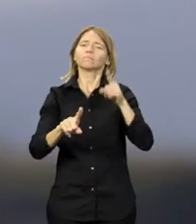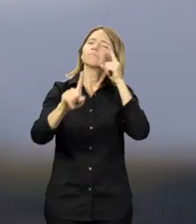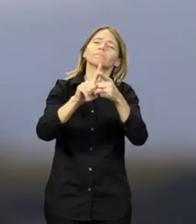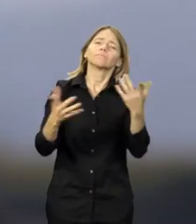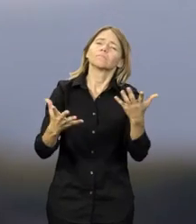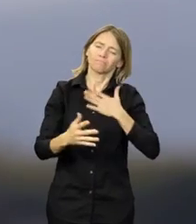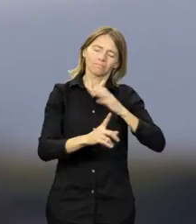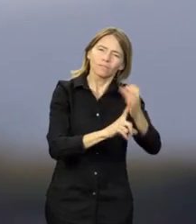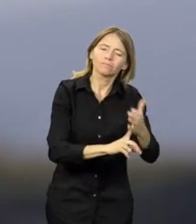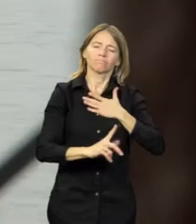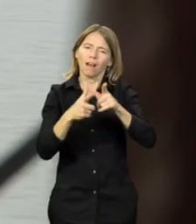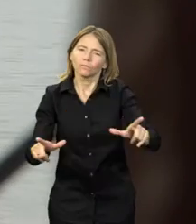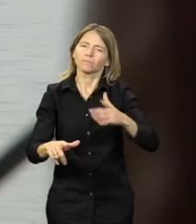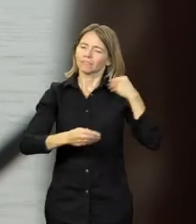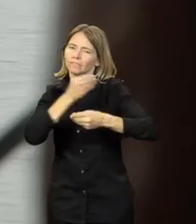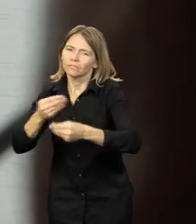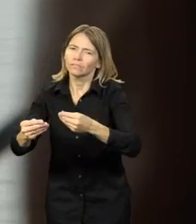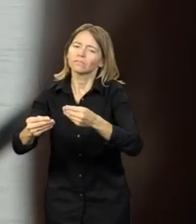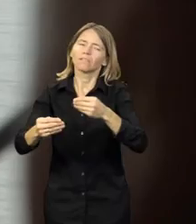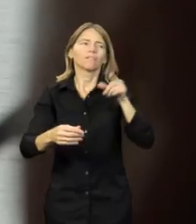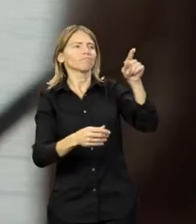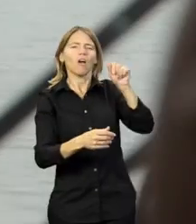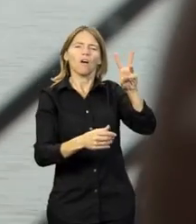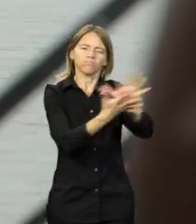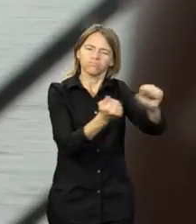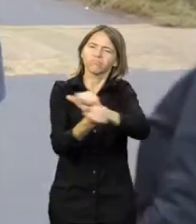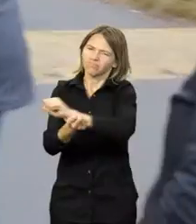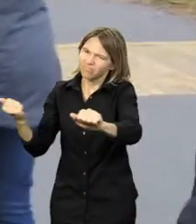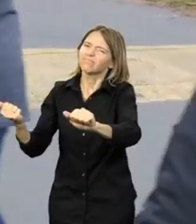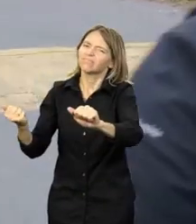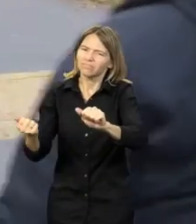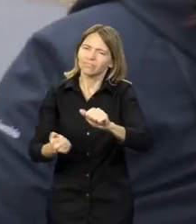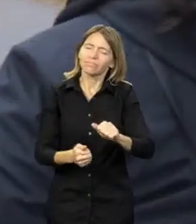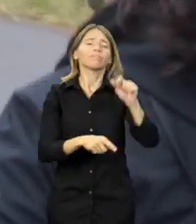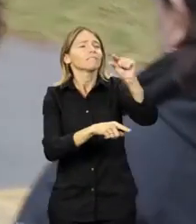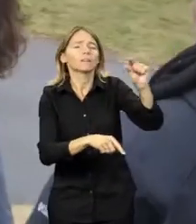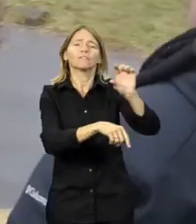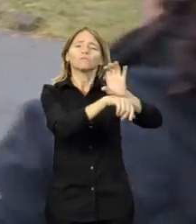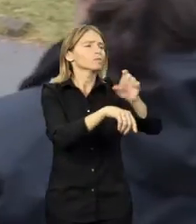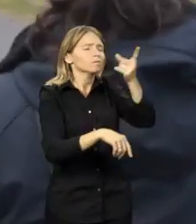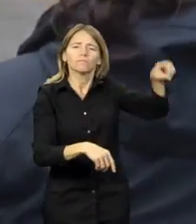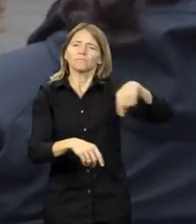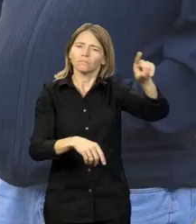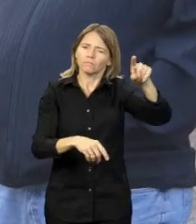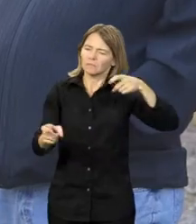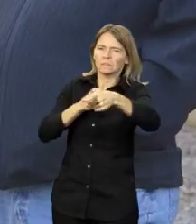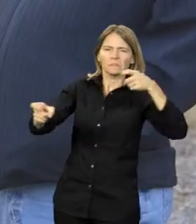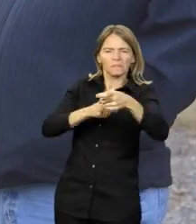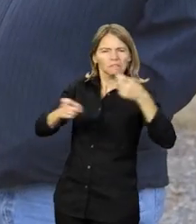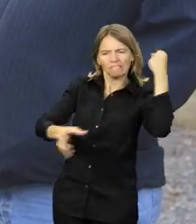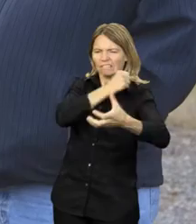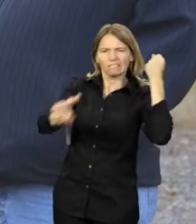legislated away. For the governments and churches who tried to take them. It is for the resilience that grasped to